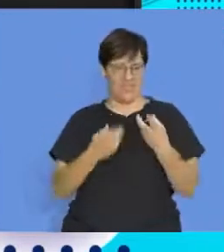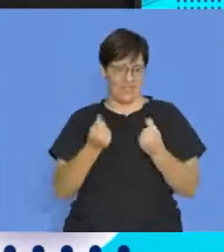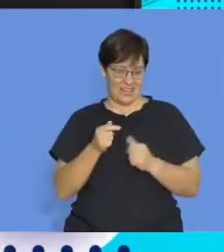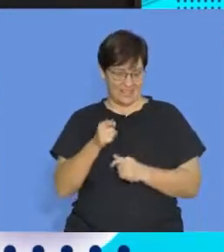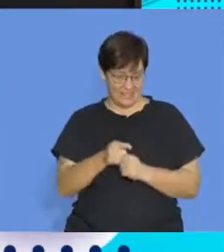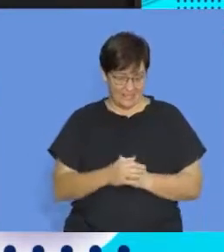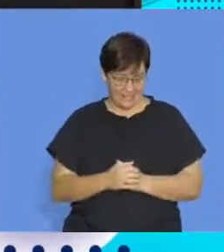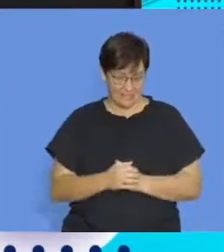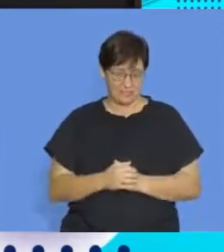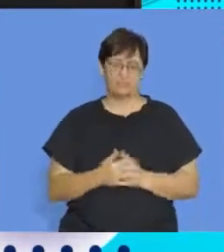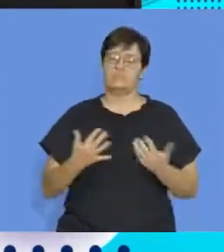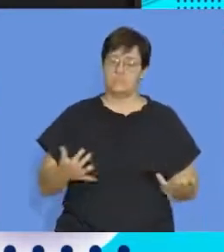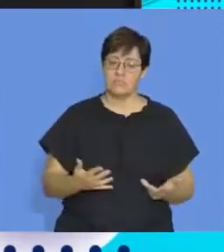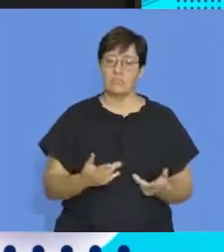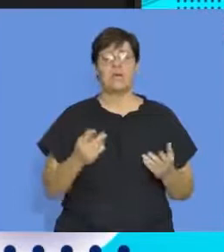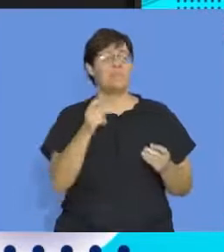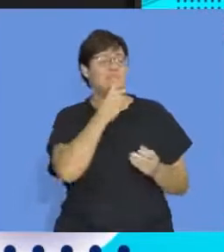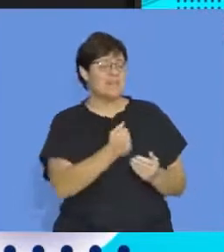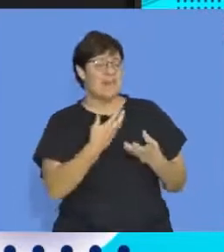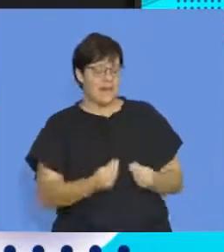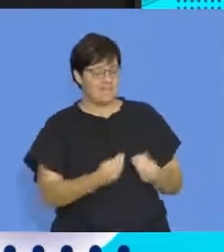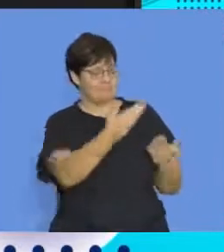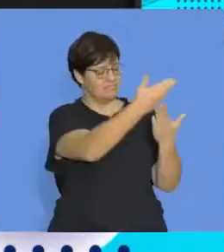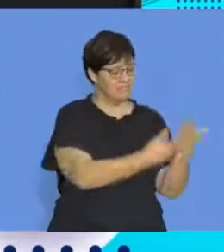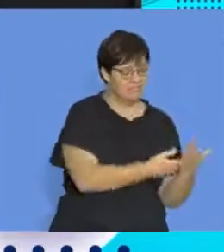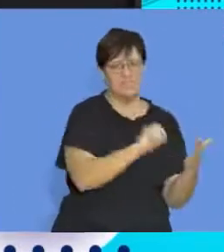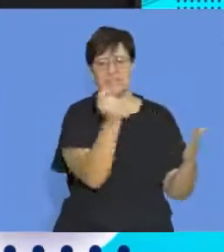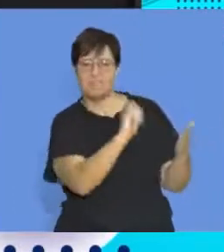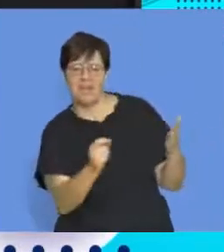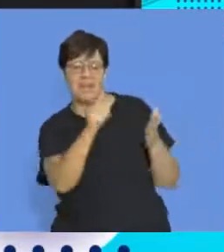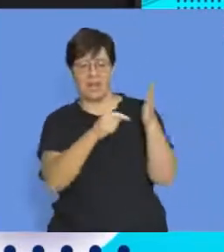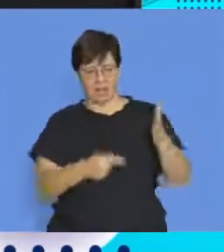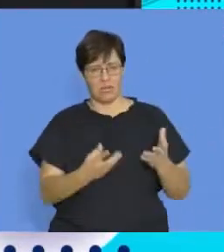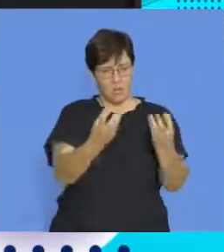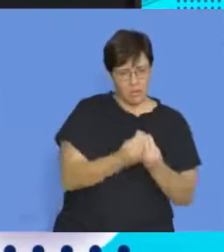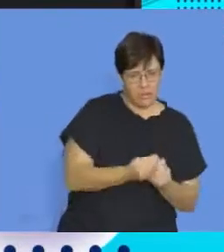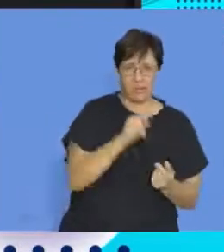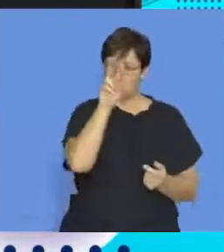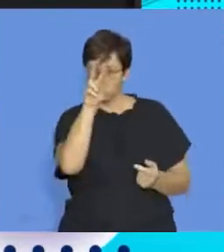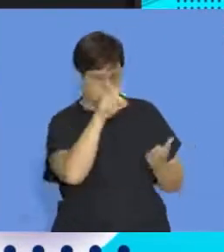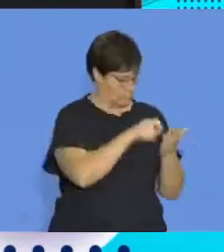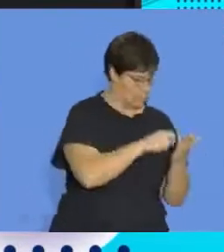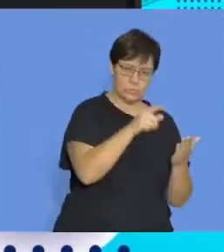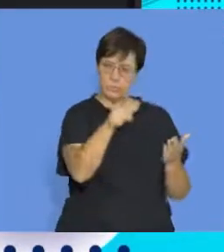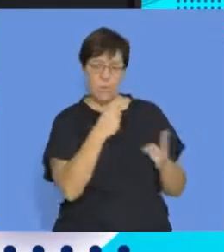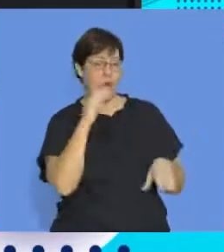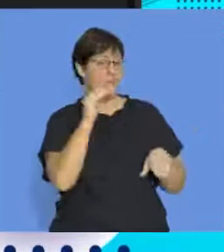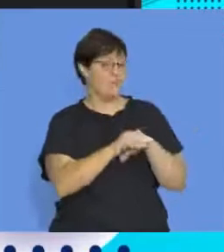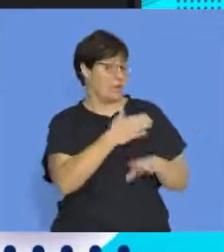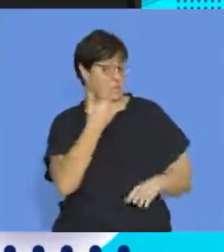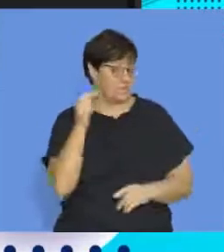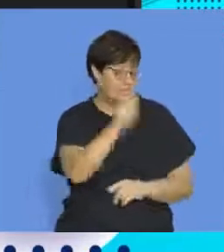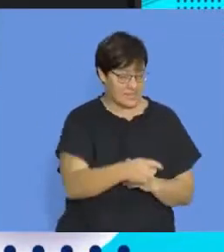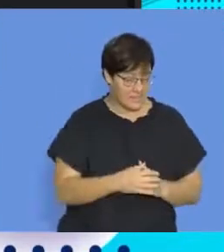going to remind you, have your pen, paper, obviously your calculator, which should be your best friend when it comes to